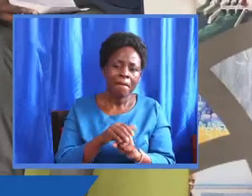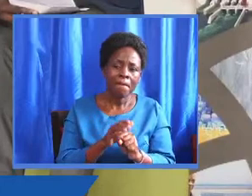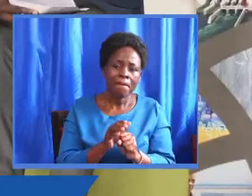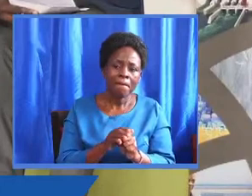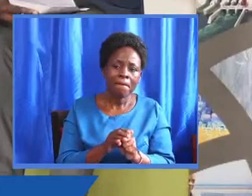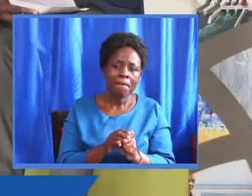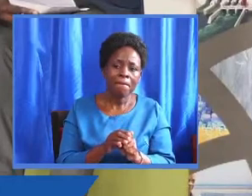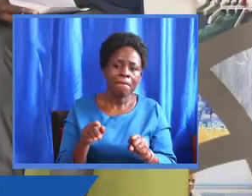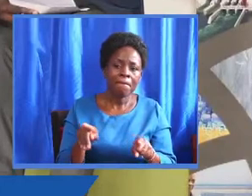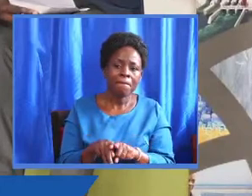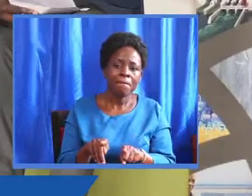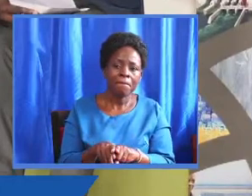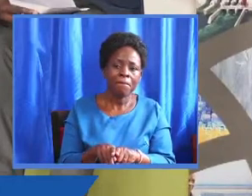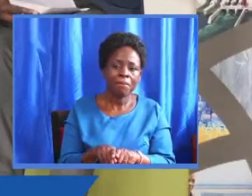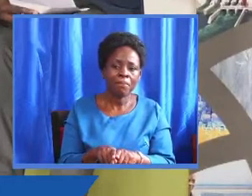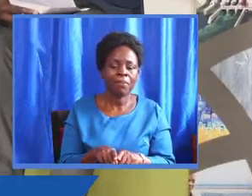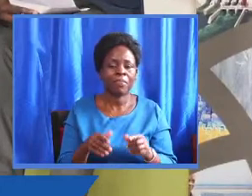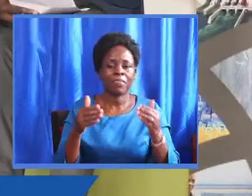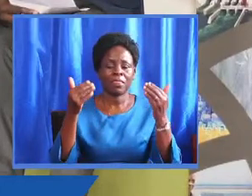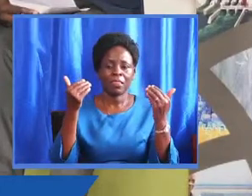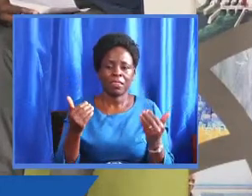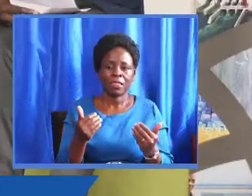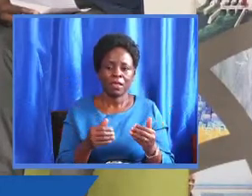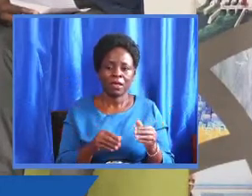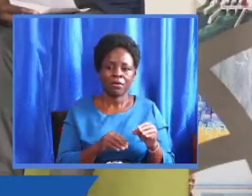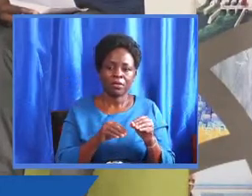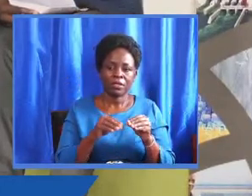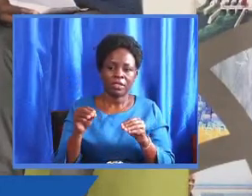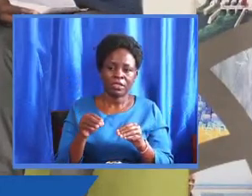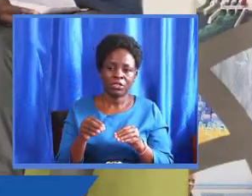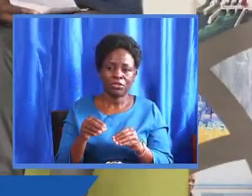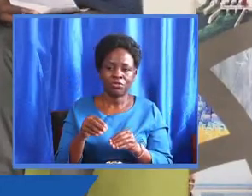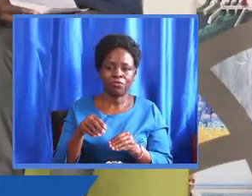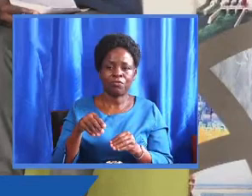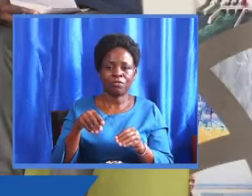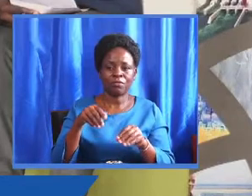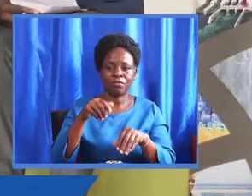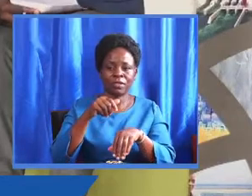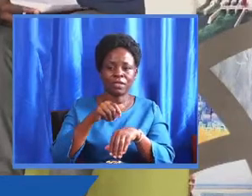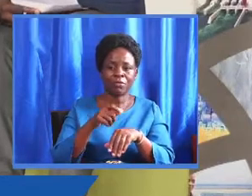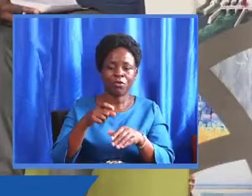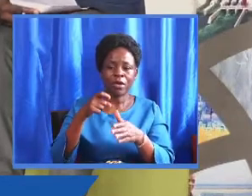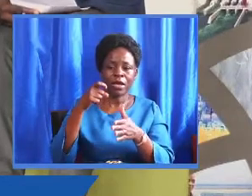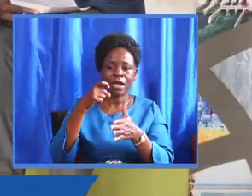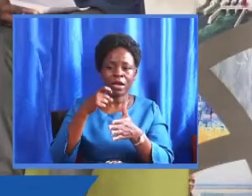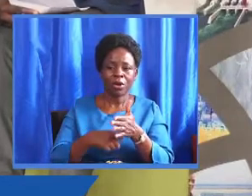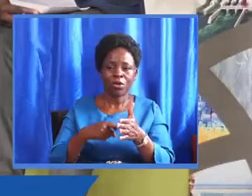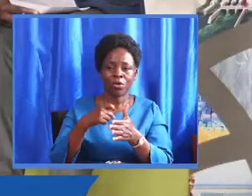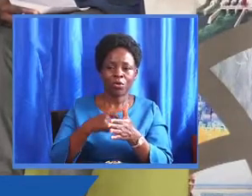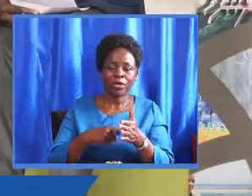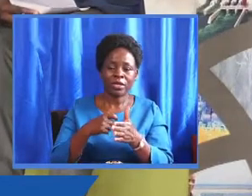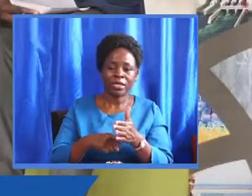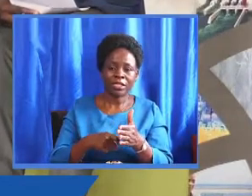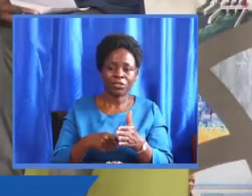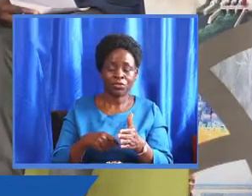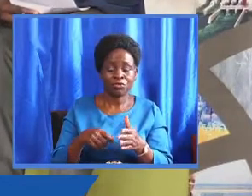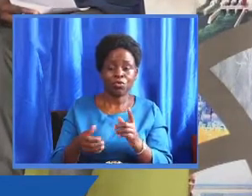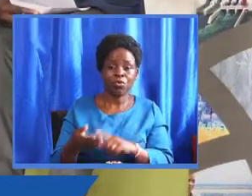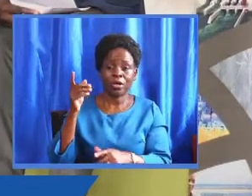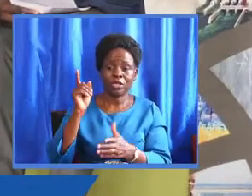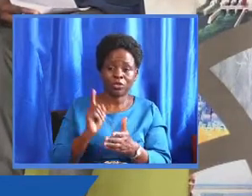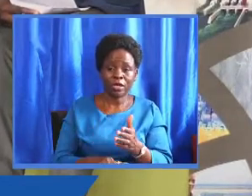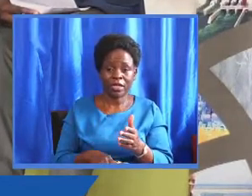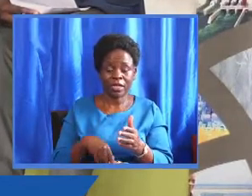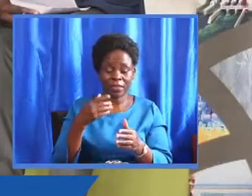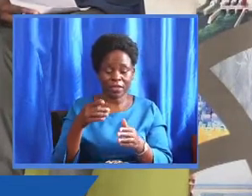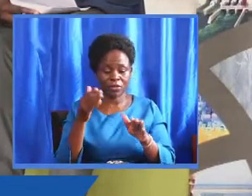vatable, but it also now takes you from the presumptive regime where we tax you on turnover and takes you to filing